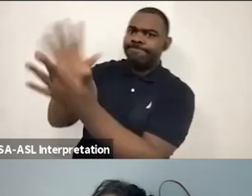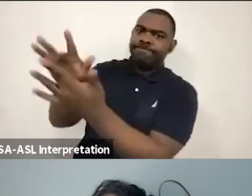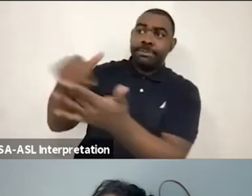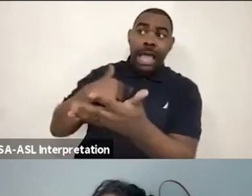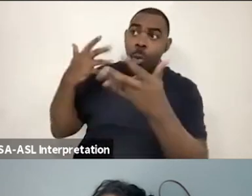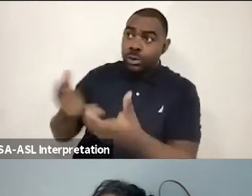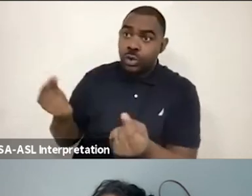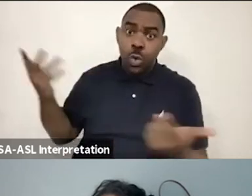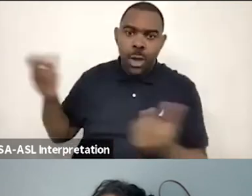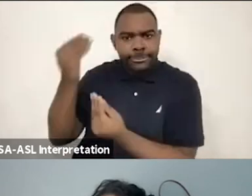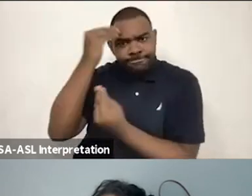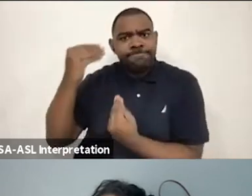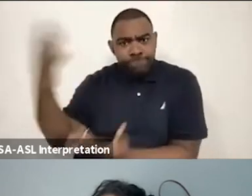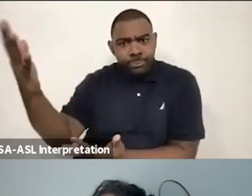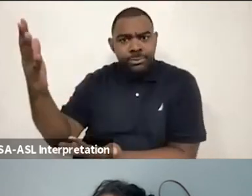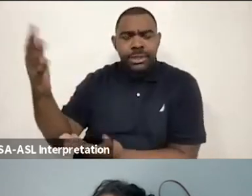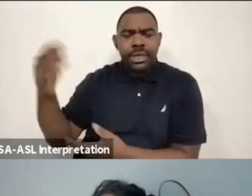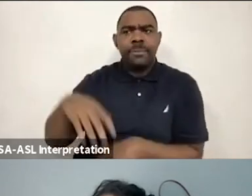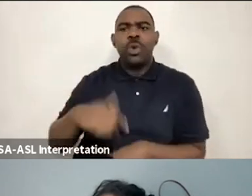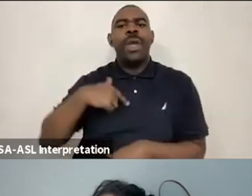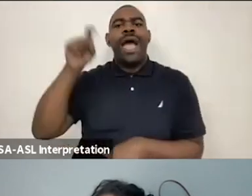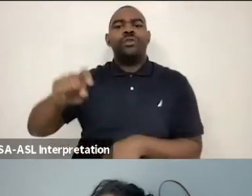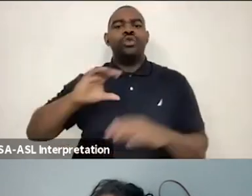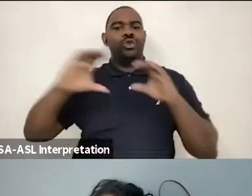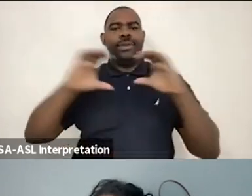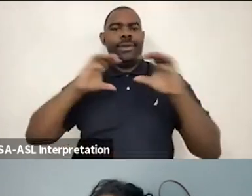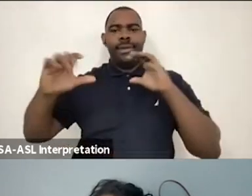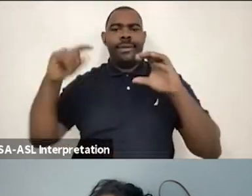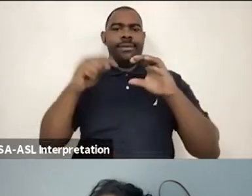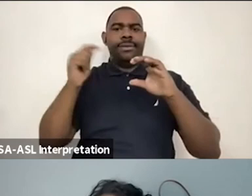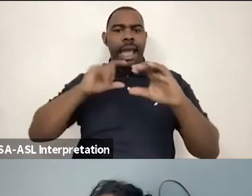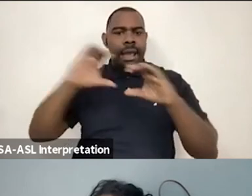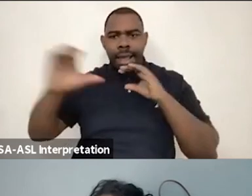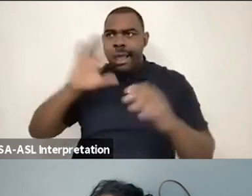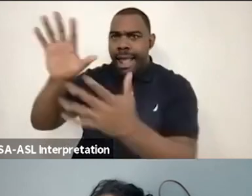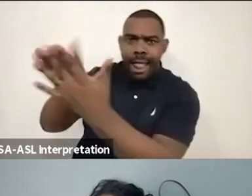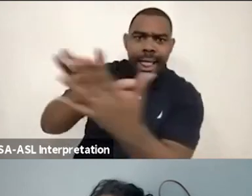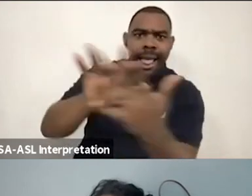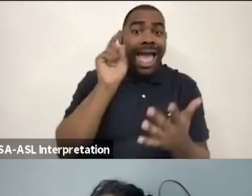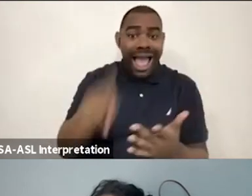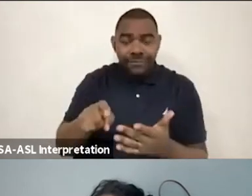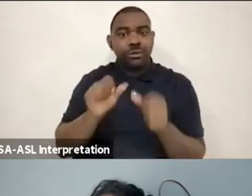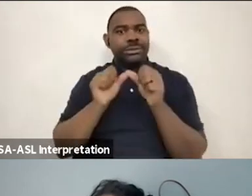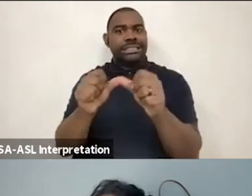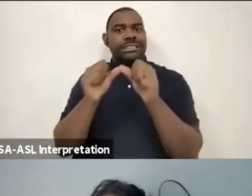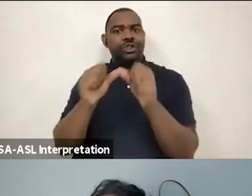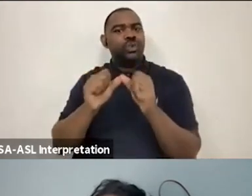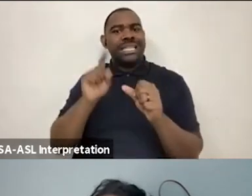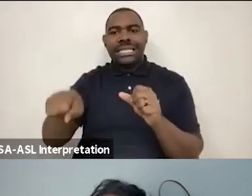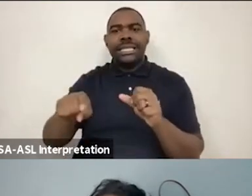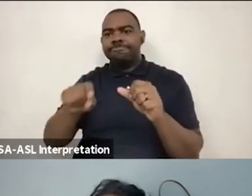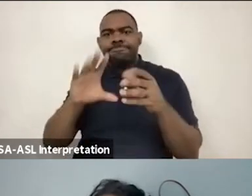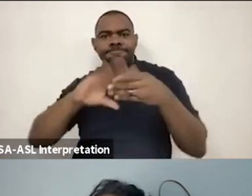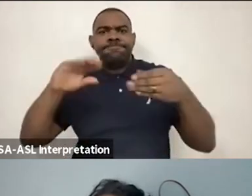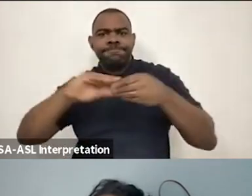folk aware of what it is that you really want to do. And we have to keep the communication going in the pipeline, keep